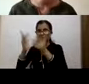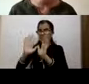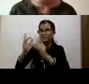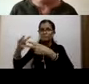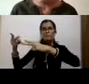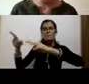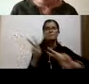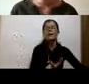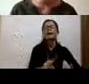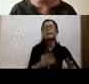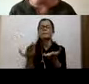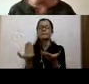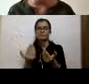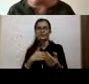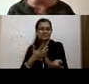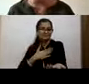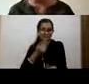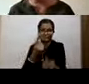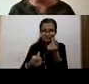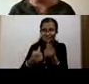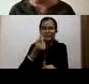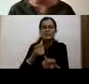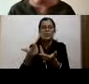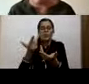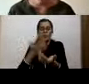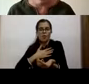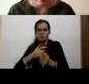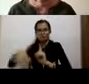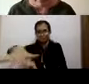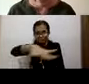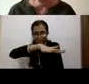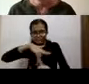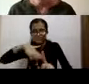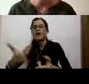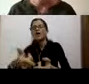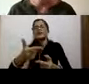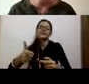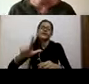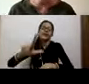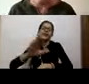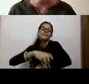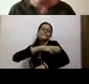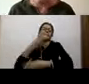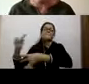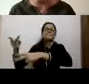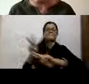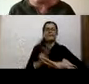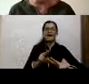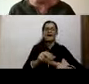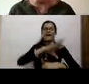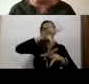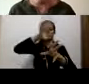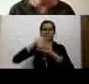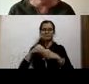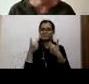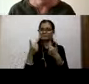removed the weeds and the grasses came back, the herbivores came back and the leopards came back. So we've seen this, you know, in front of our eyes,